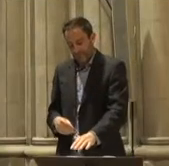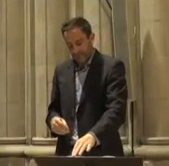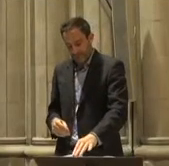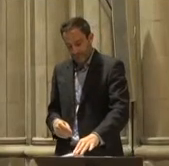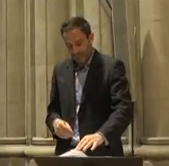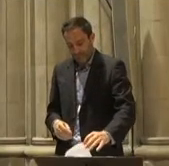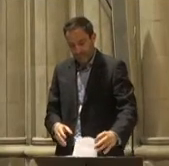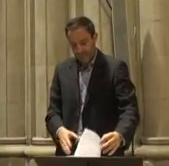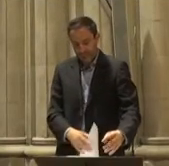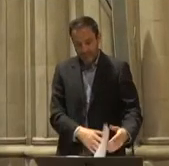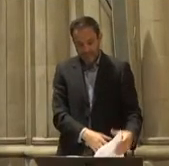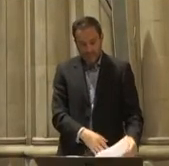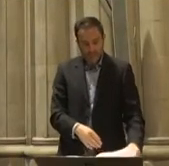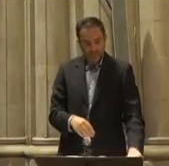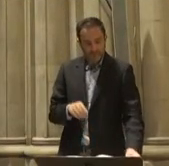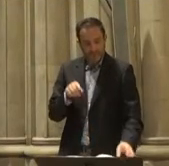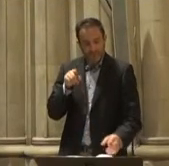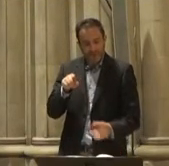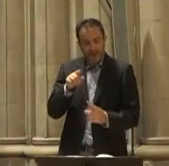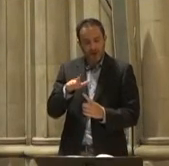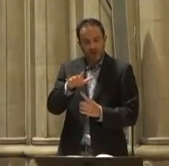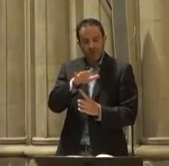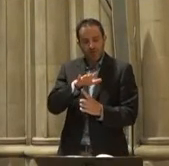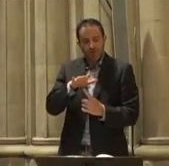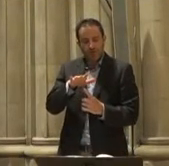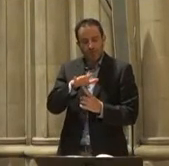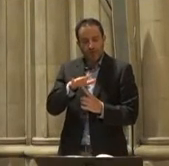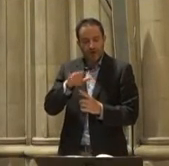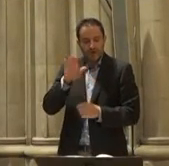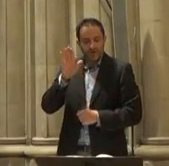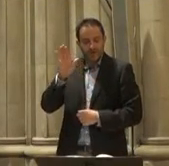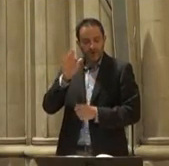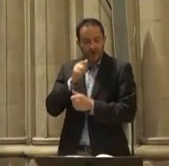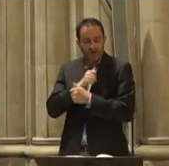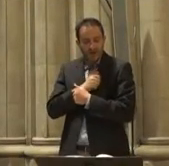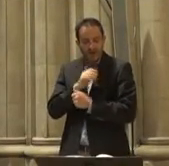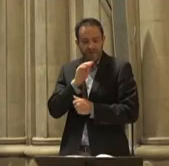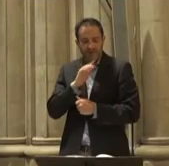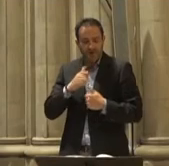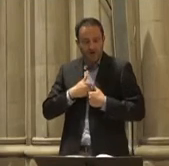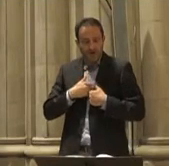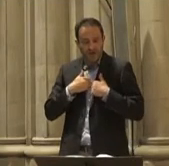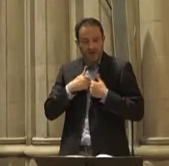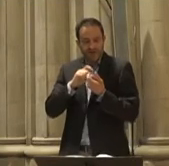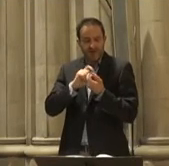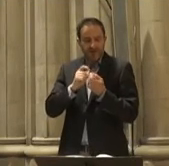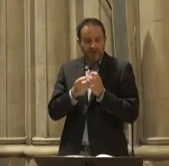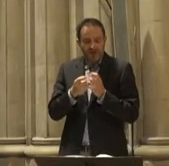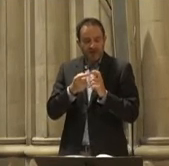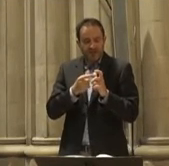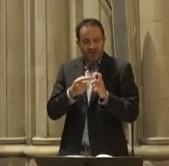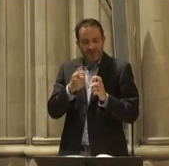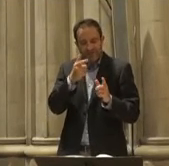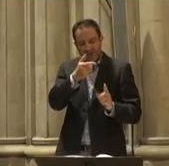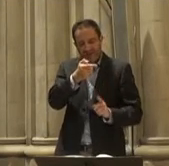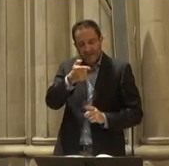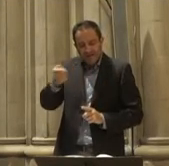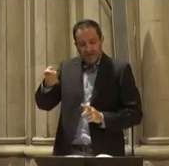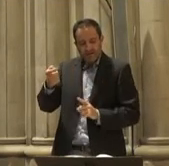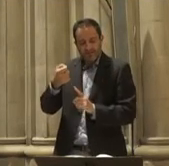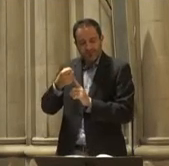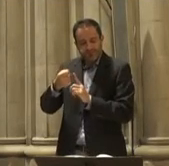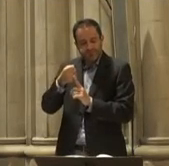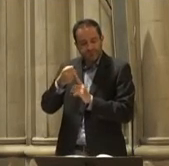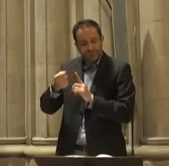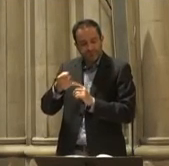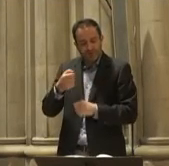that you would surround with your love all whose lives have been forever changed by gun violence.